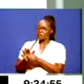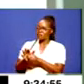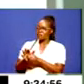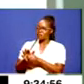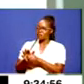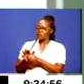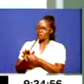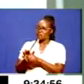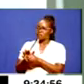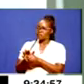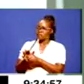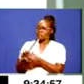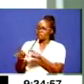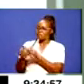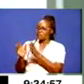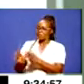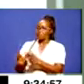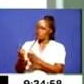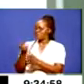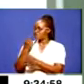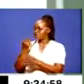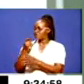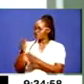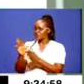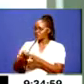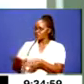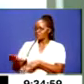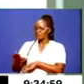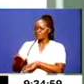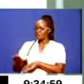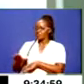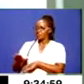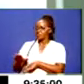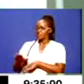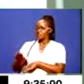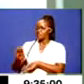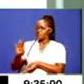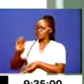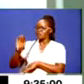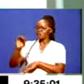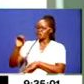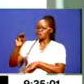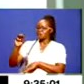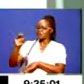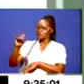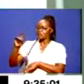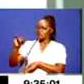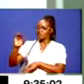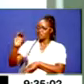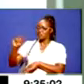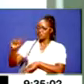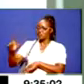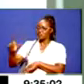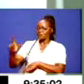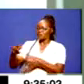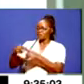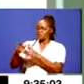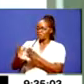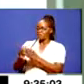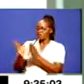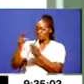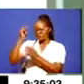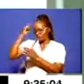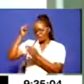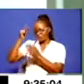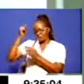talk as a person who is in the medical field, as a biomedical engineer. It has opened our minds to be able to think broader.